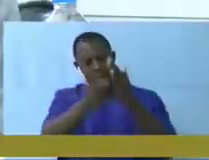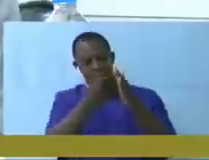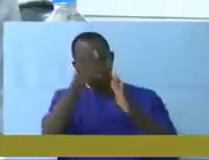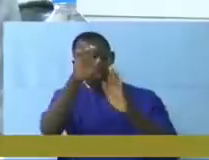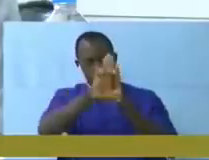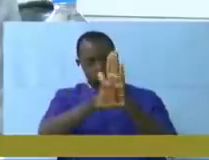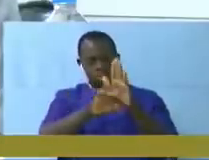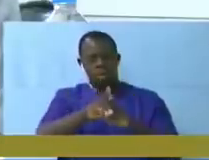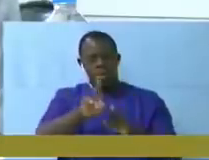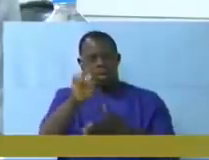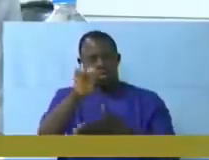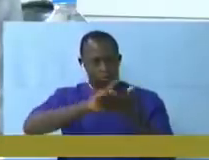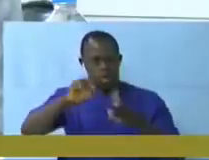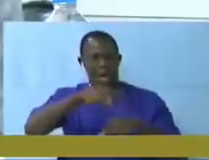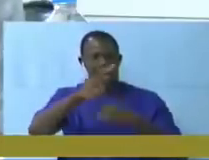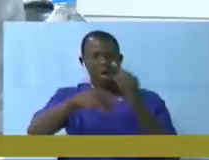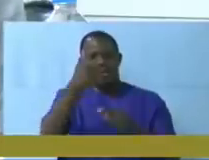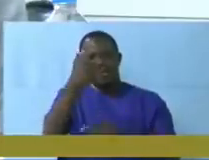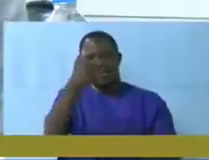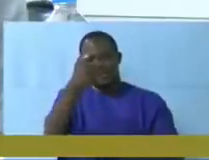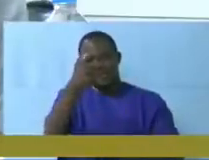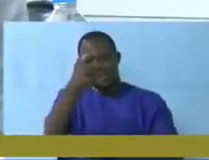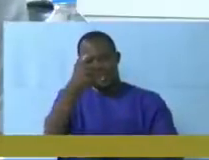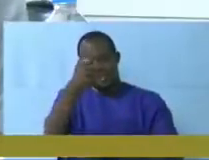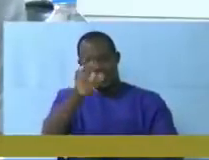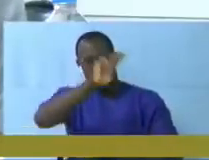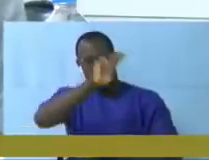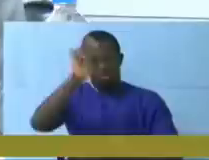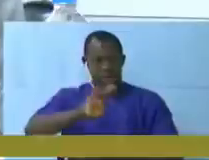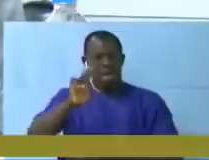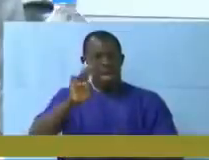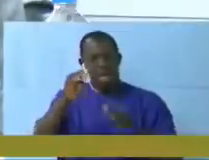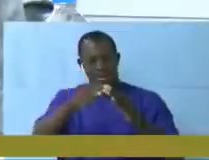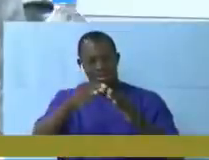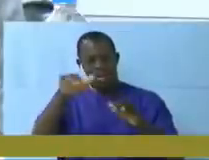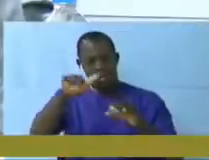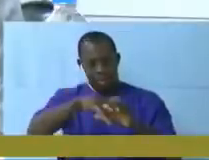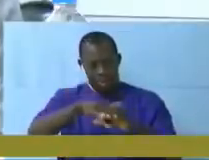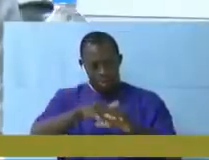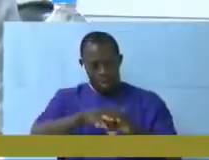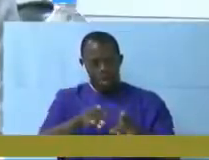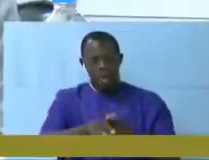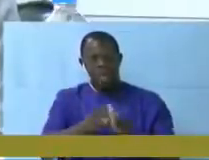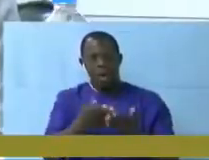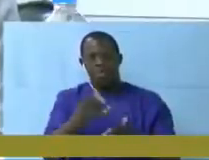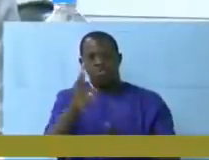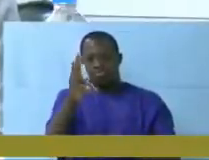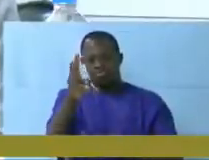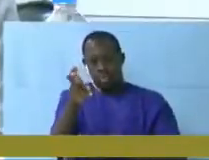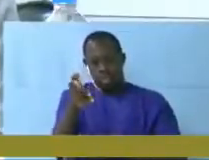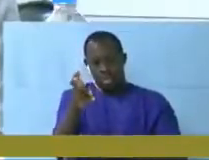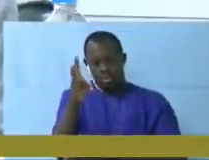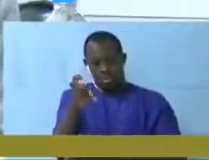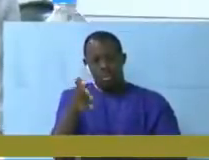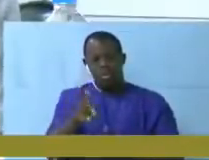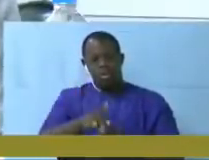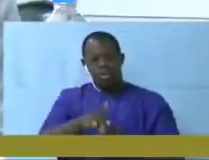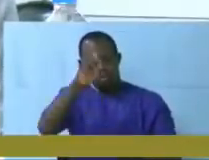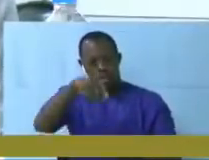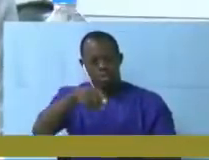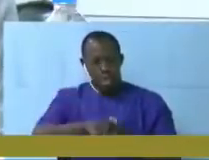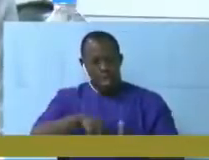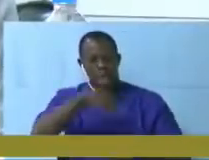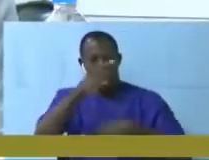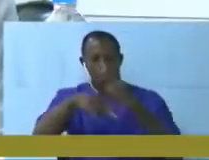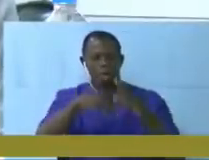60 parliamentarians and 20 of whom were to be elected in accordance with the principle of, is